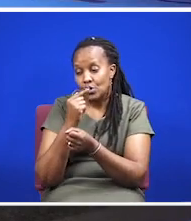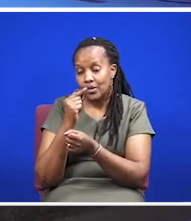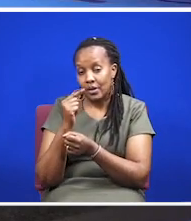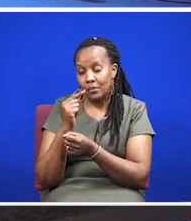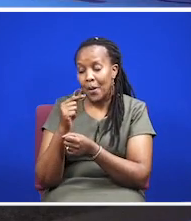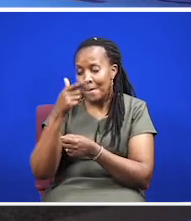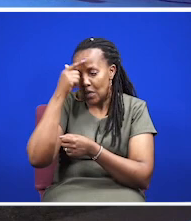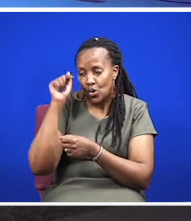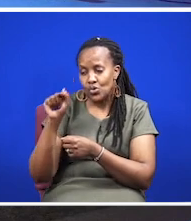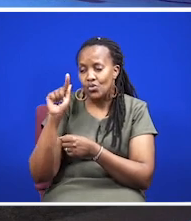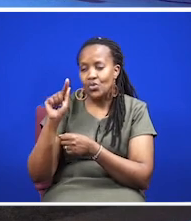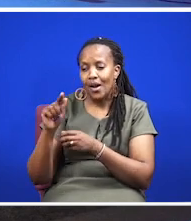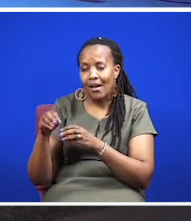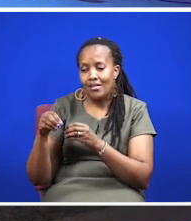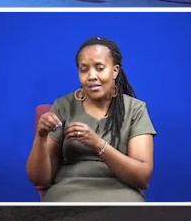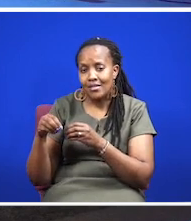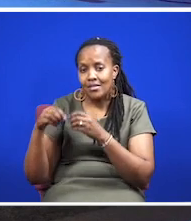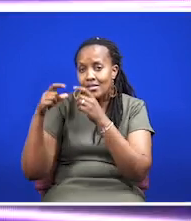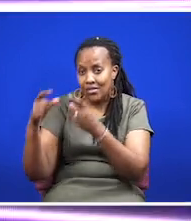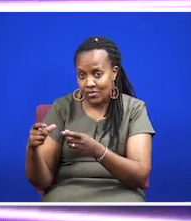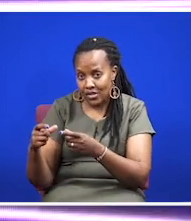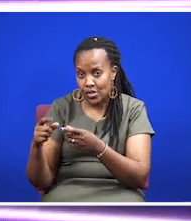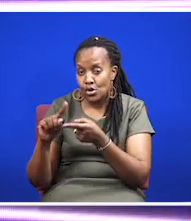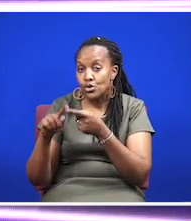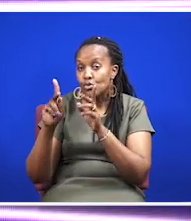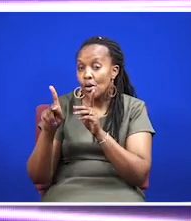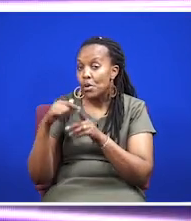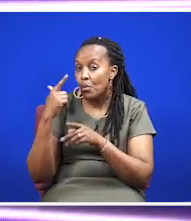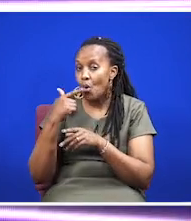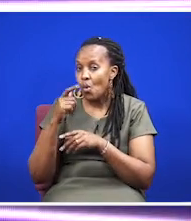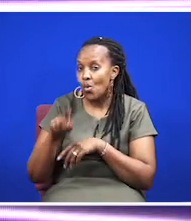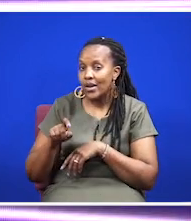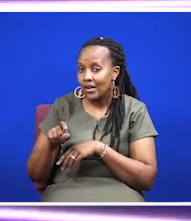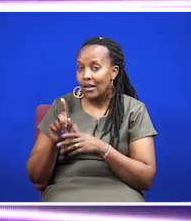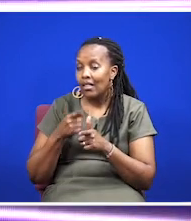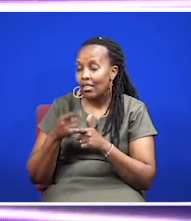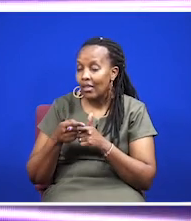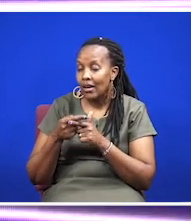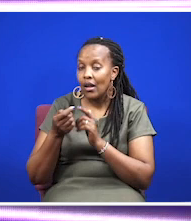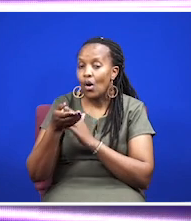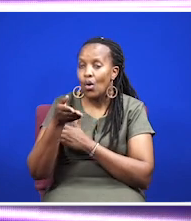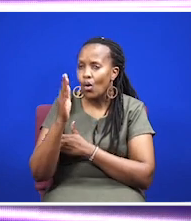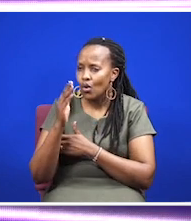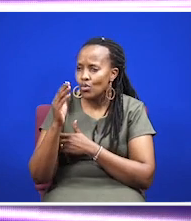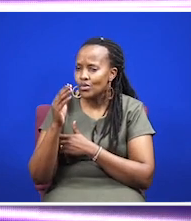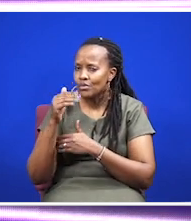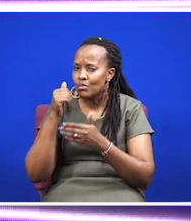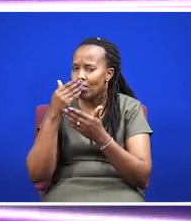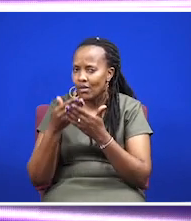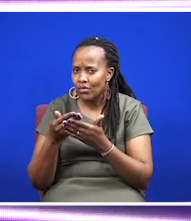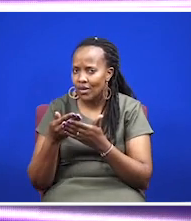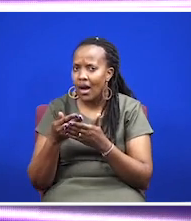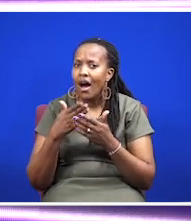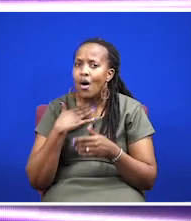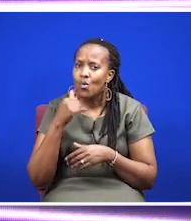because of their giving or acts of kindness to the people that were needy, God was being thanked. And I want people to thank